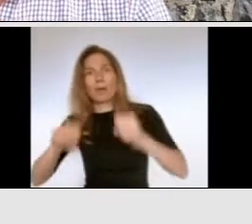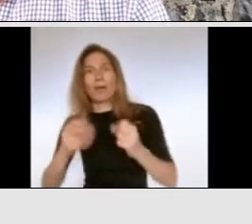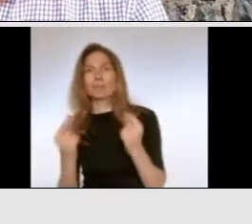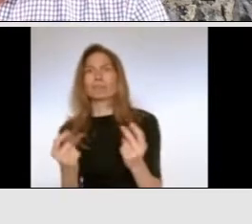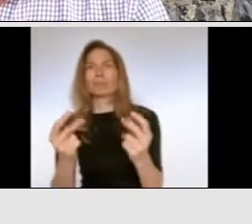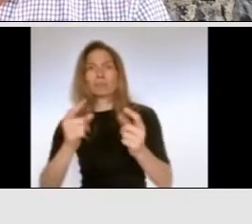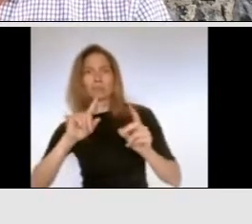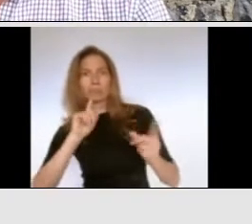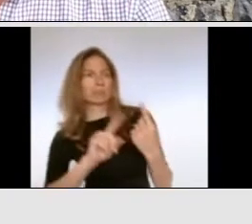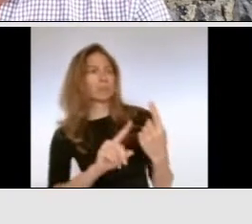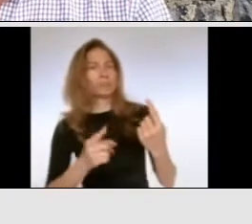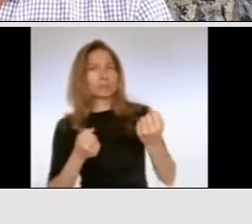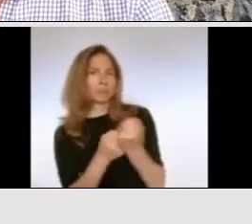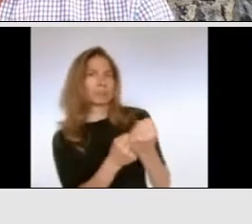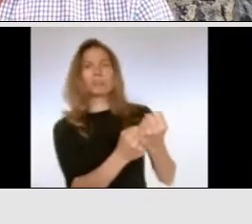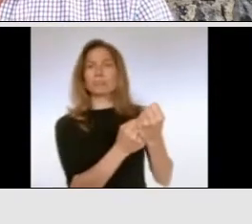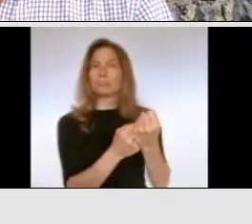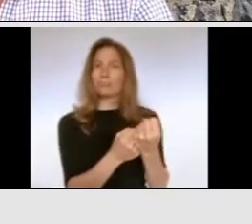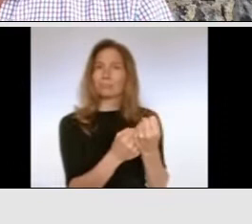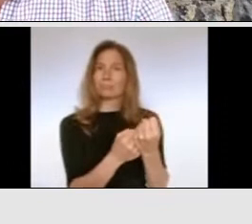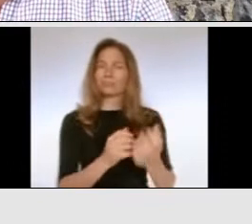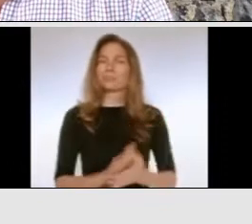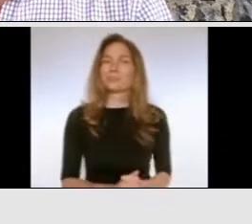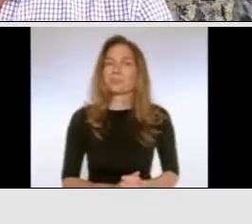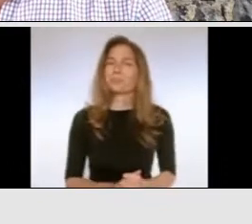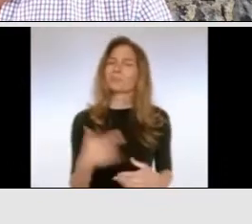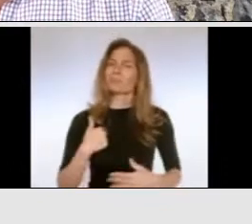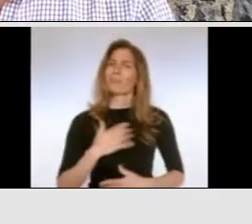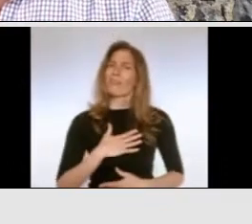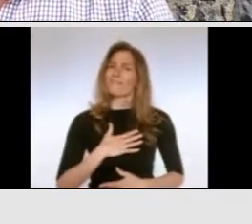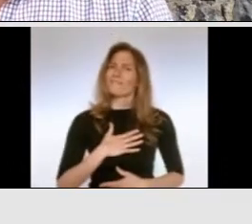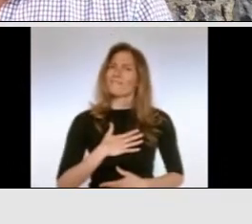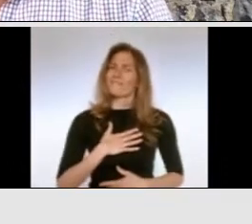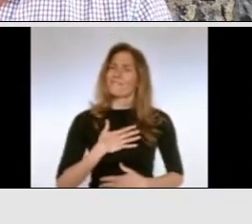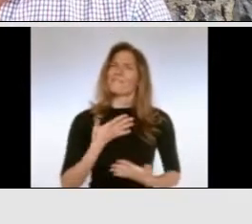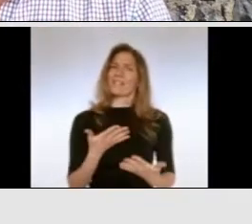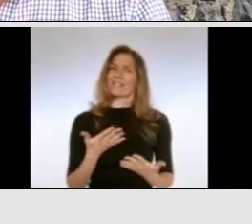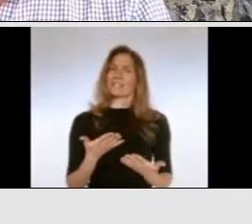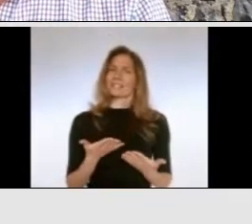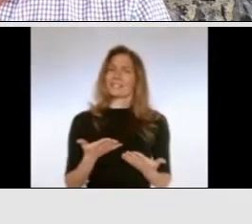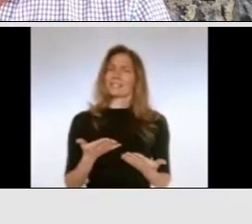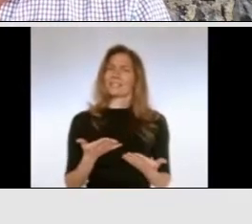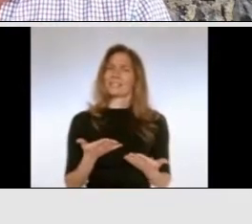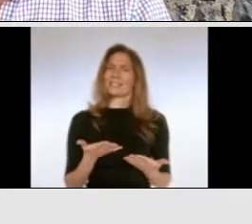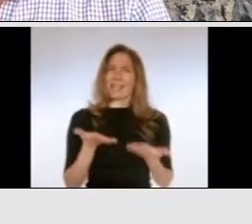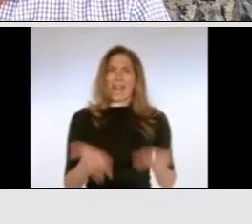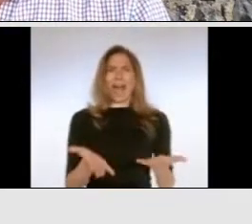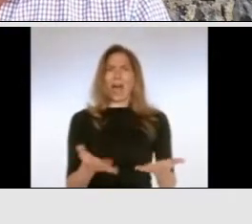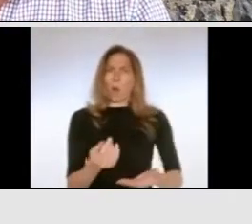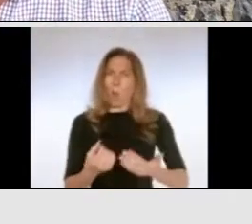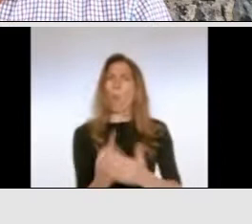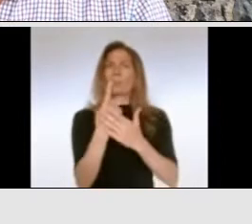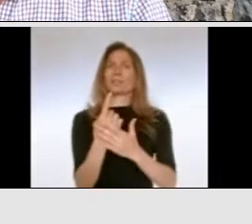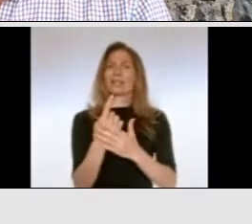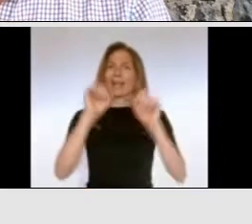going to provide. So I think there's a real opportunity to think into the